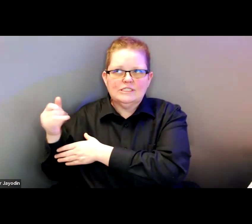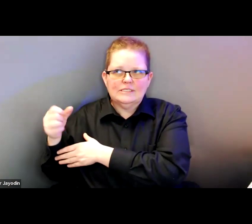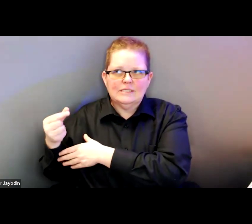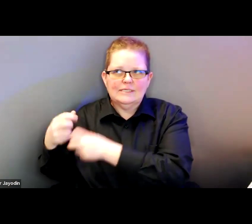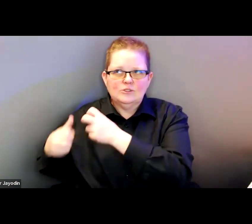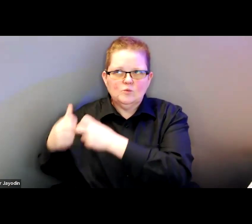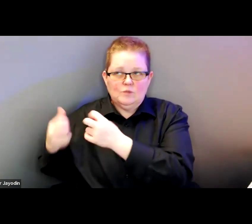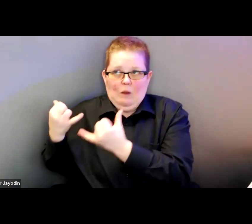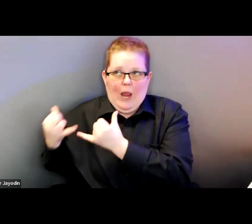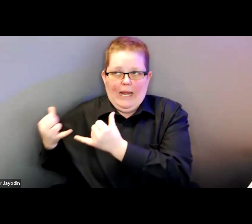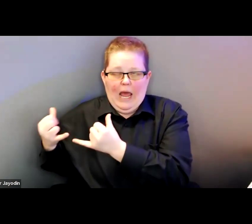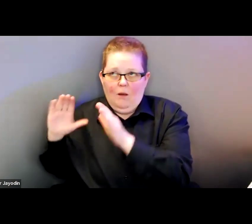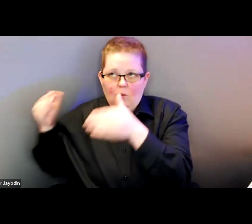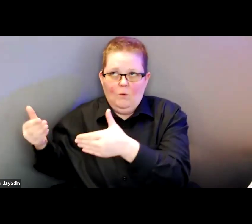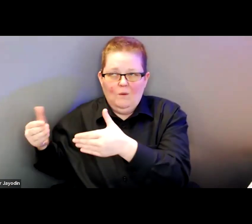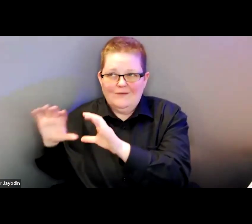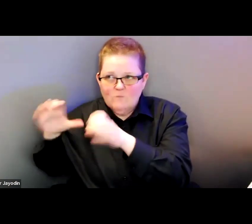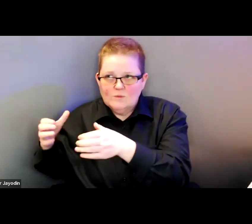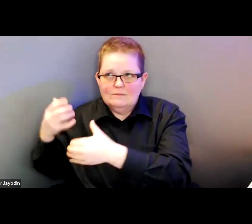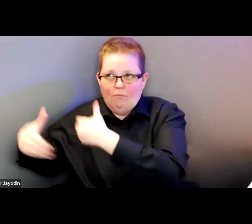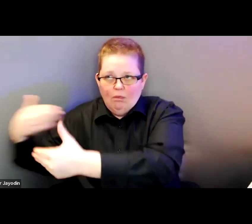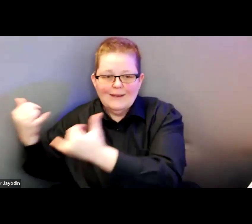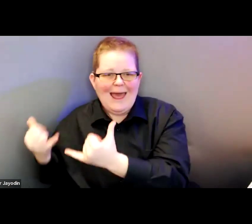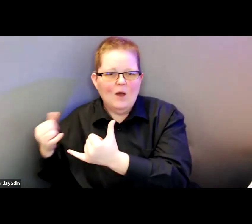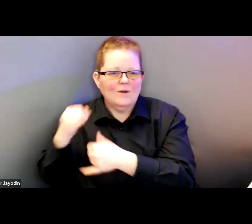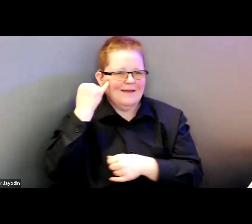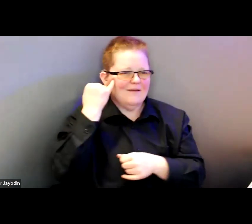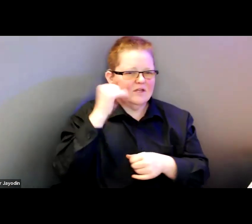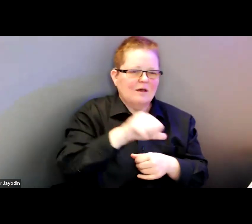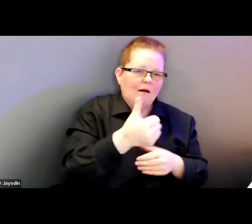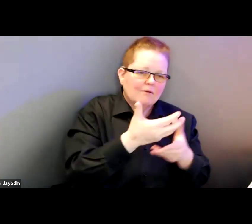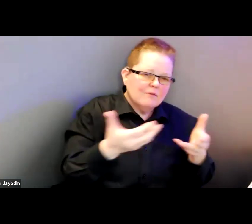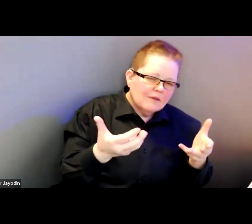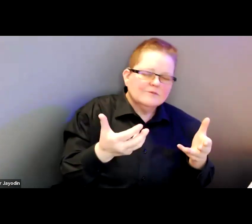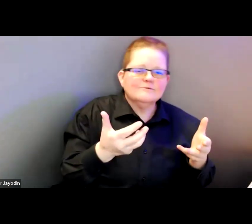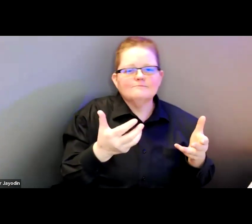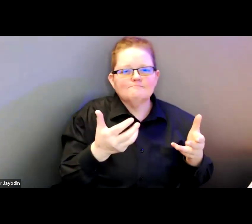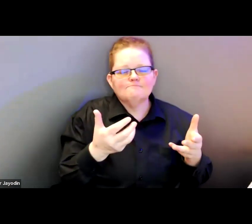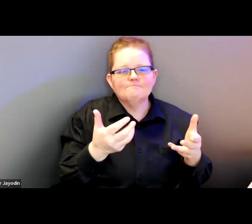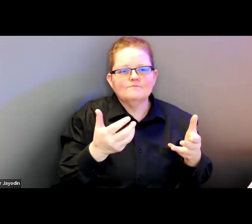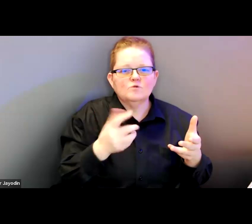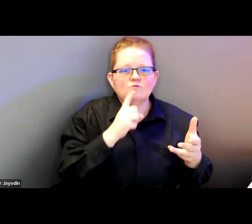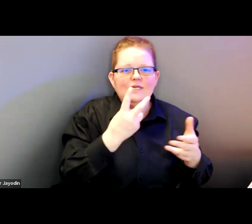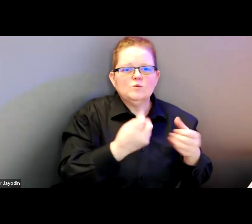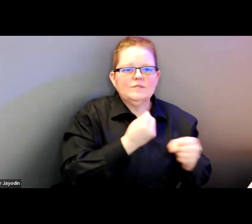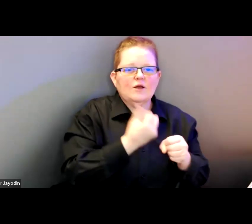now. Sorry, I don't mean to clap at you. The other is like, if there are things that fit more into this 2 to 3 year cycle, then we're engaged with the